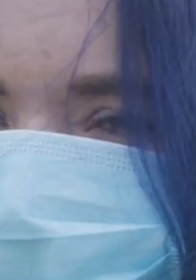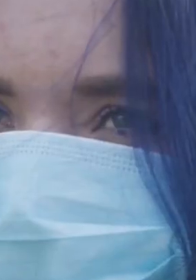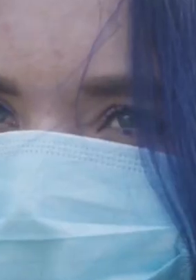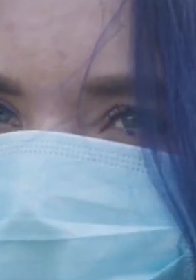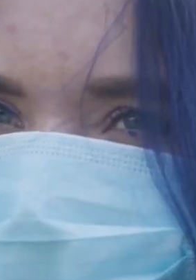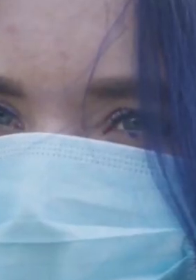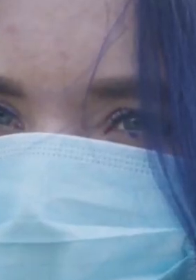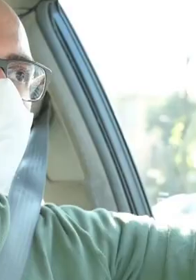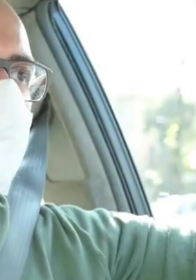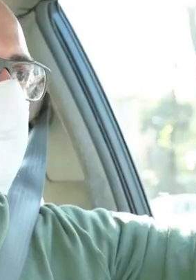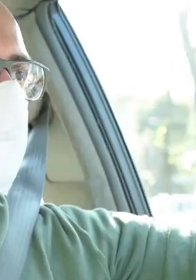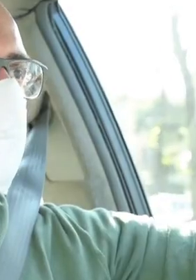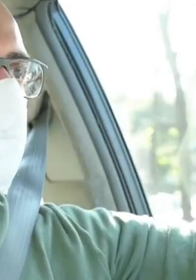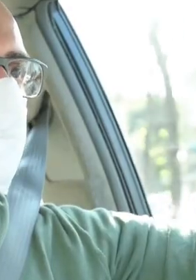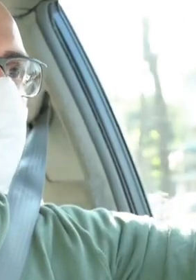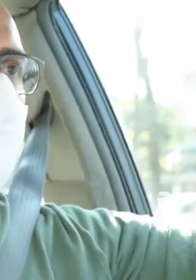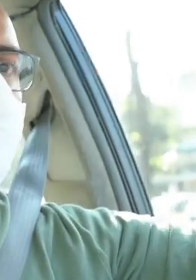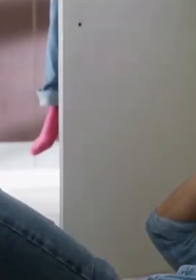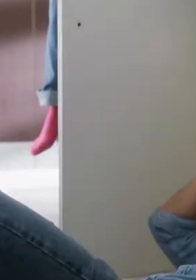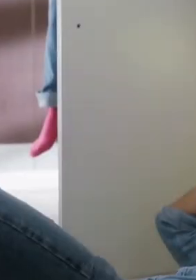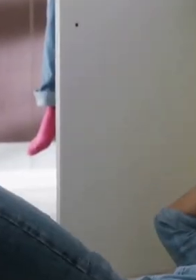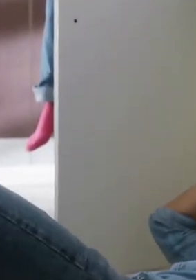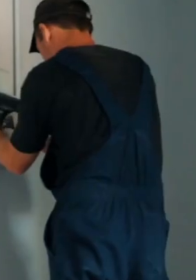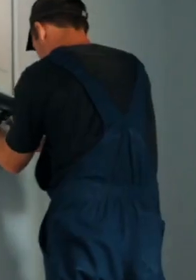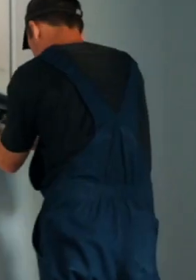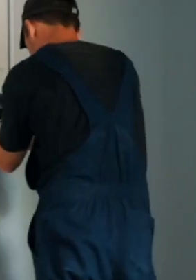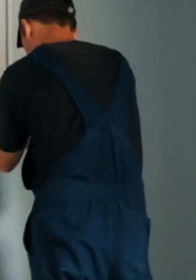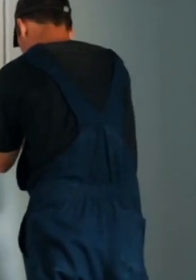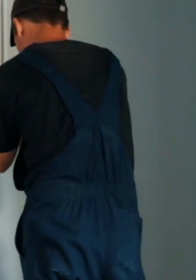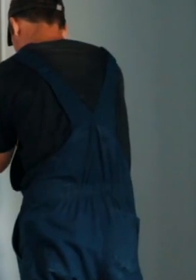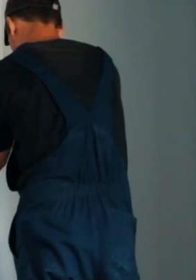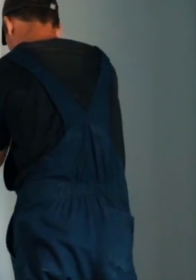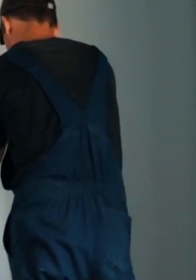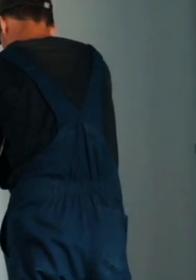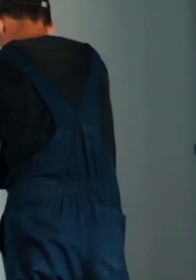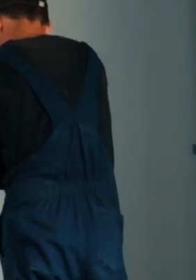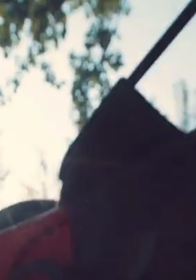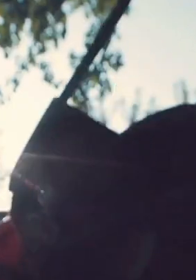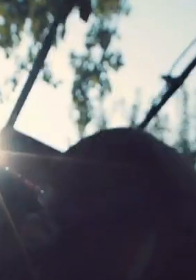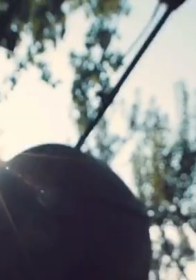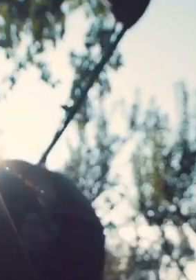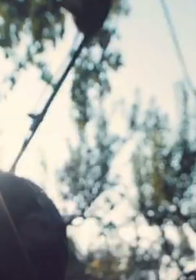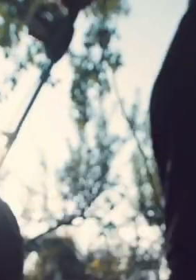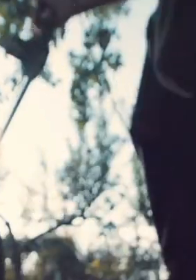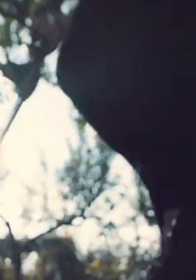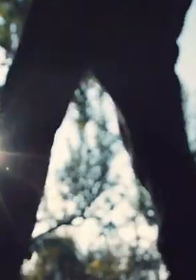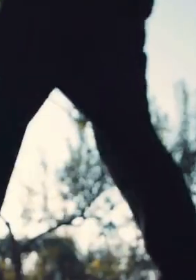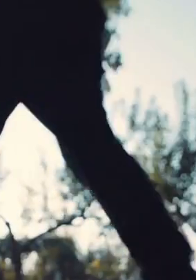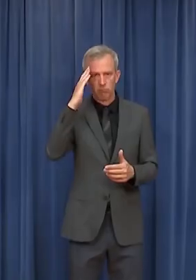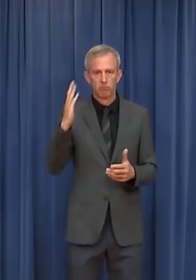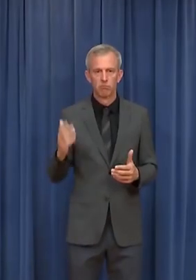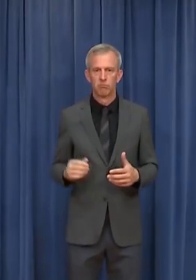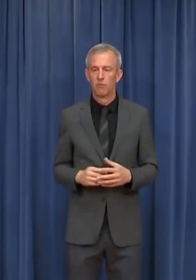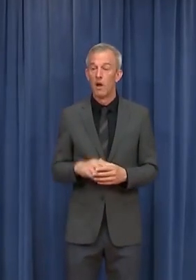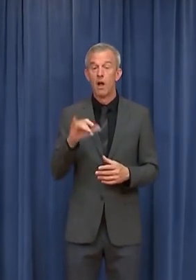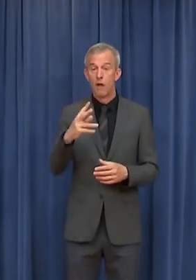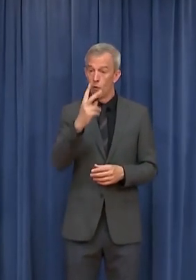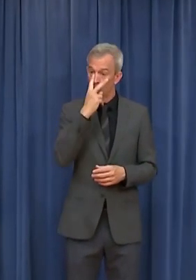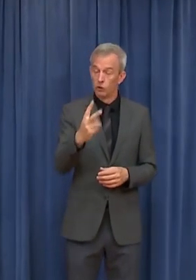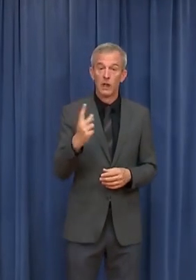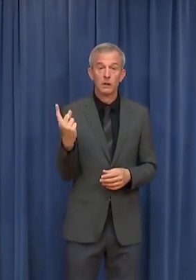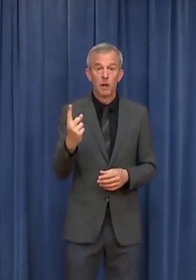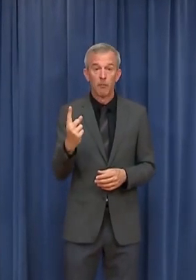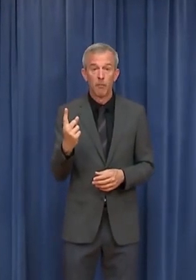effort. Neighbors, delivery personnel, plumbers, electricians, repair people, workers, gardeners. If you see